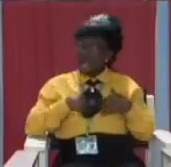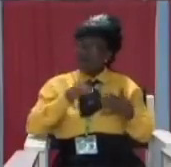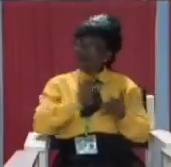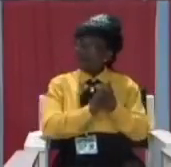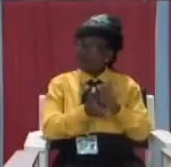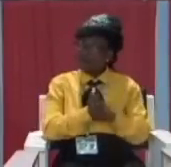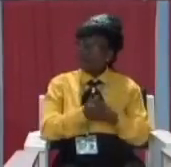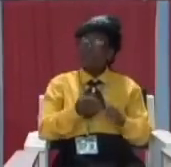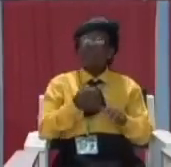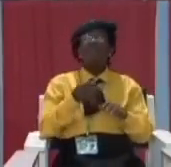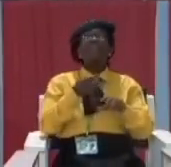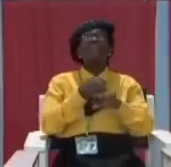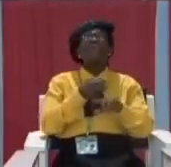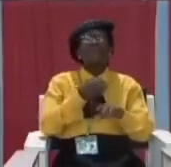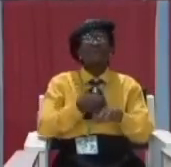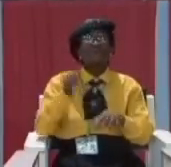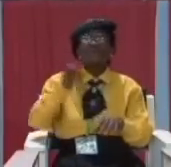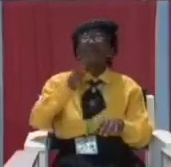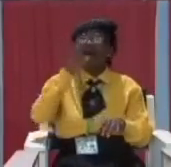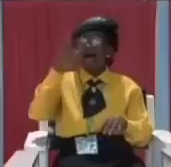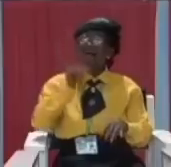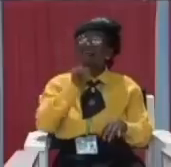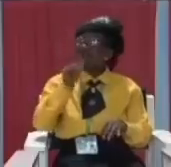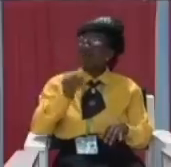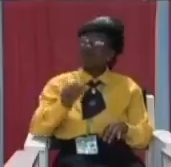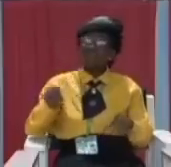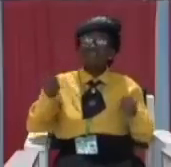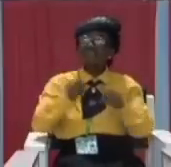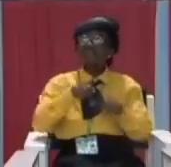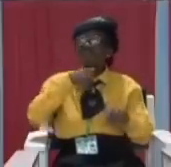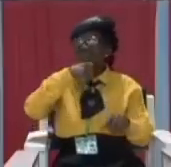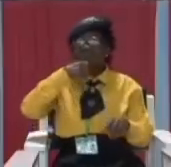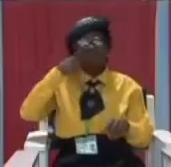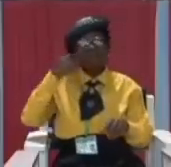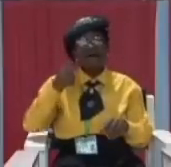dry bones. The Bible said, lo, they were very dry.